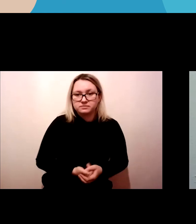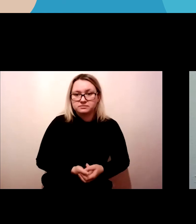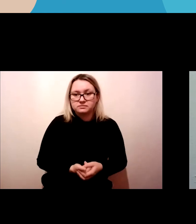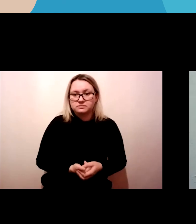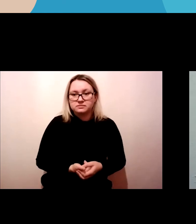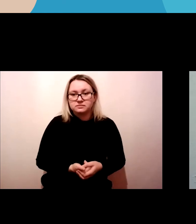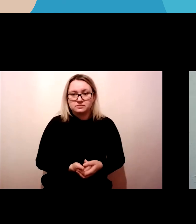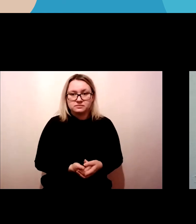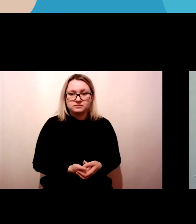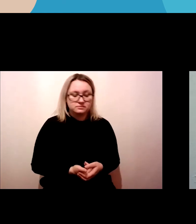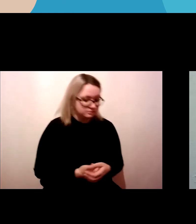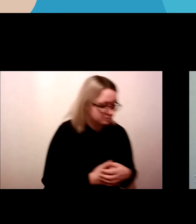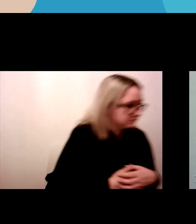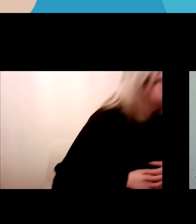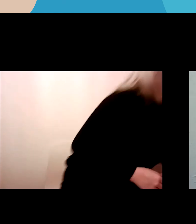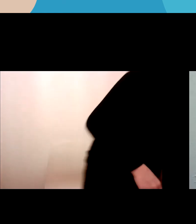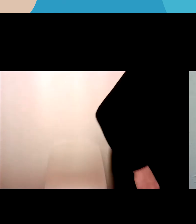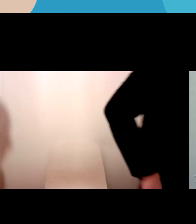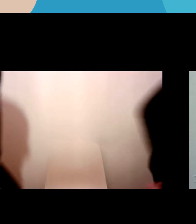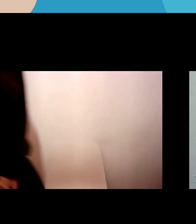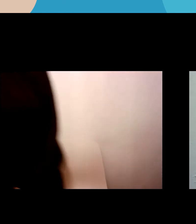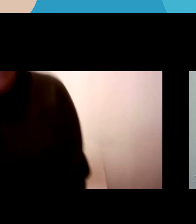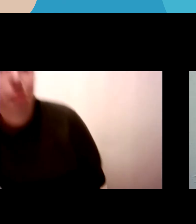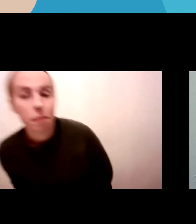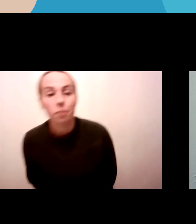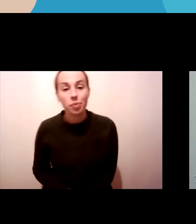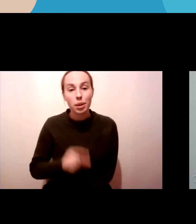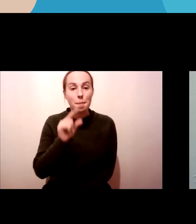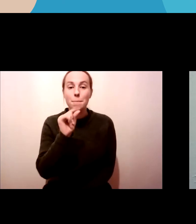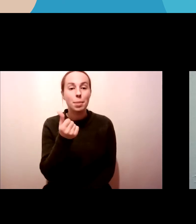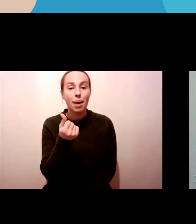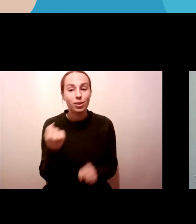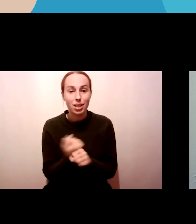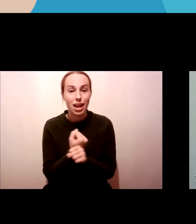How could one communicate with teachers like that?